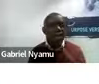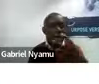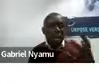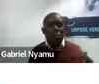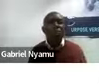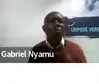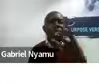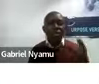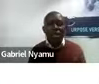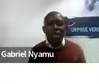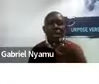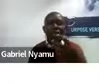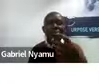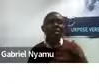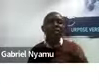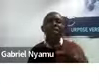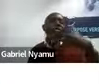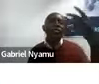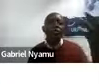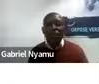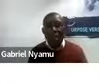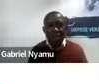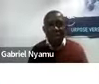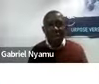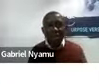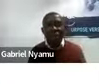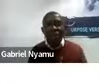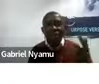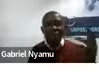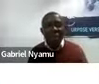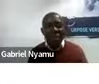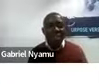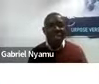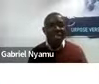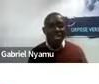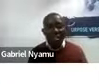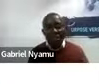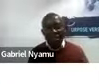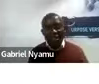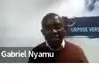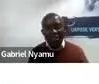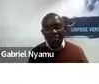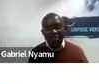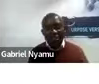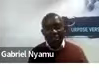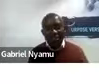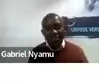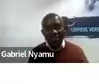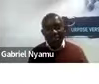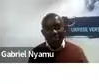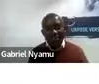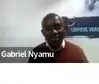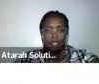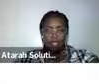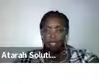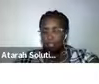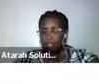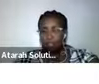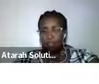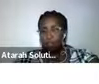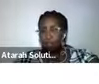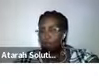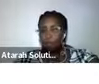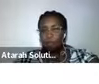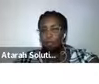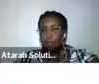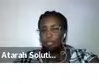those. And that can help you be able to validate. The best way is actually to draw a purpose map, which maybe we can discuss in another conversation. All right. And all